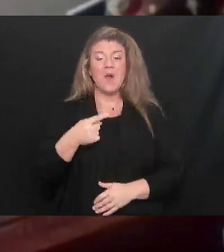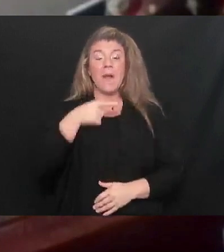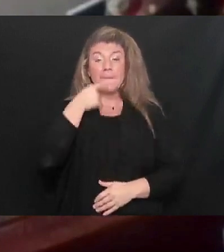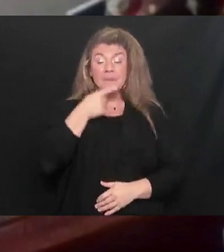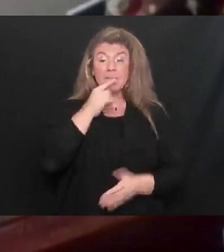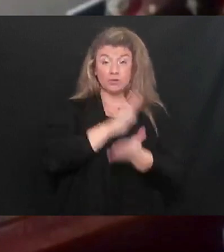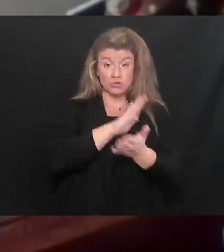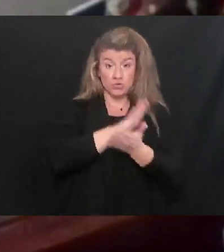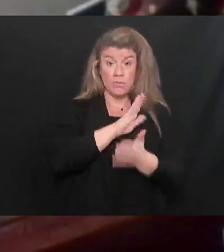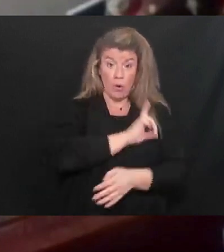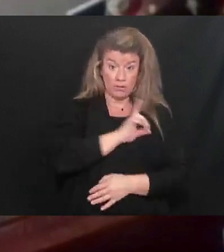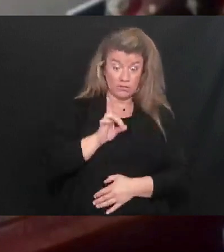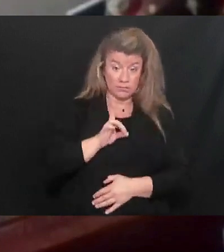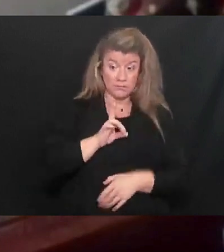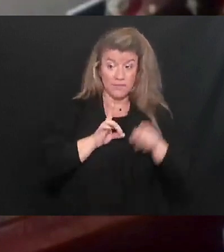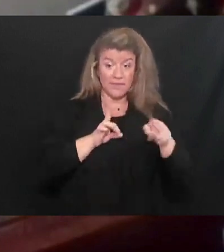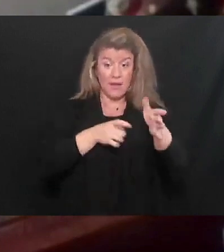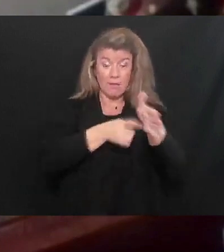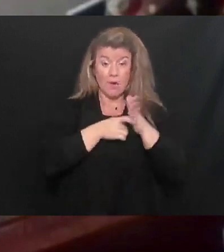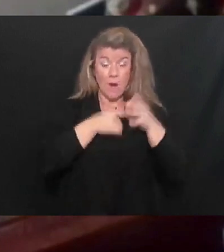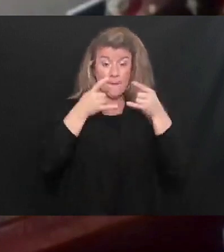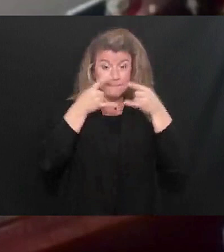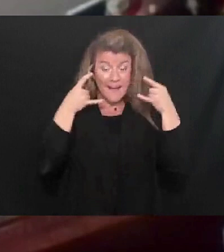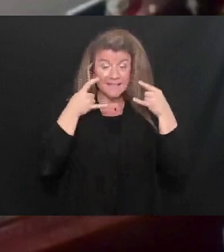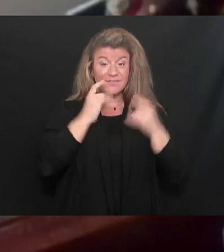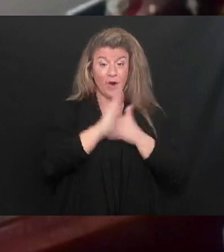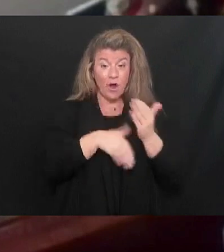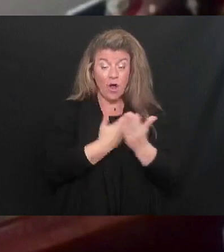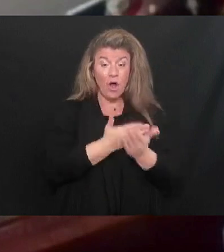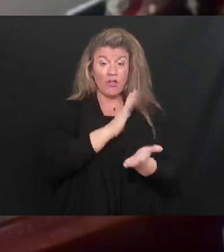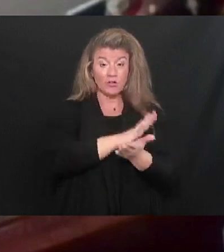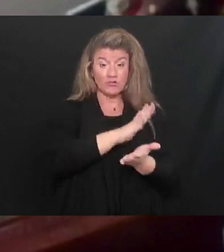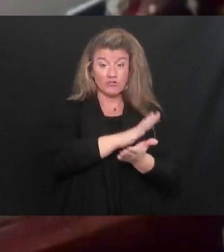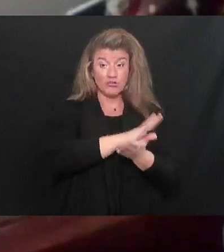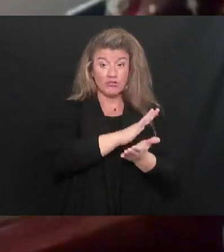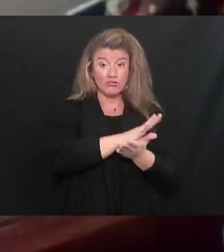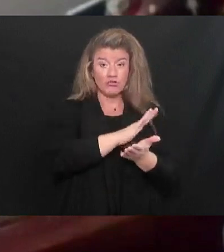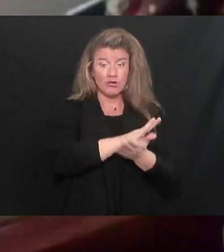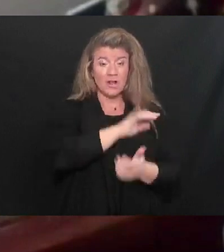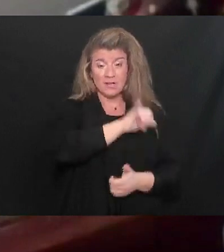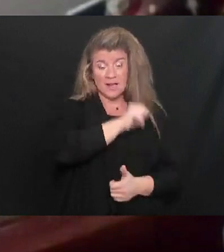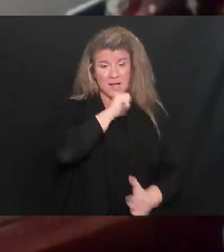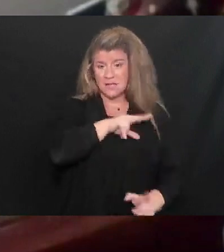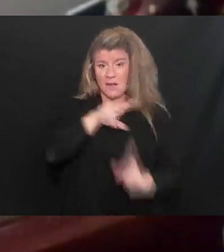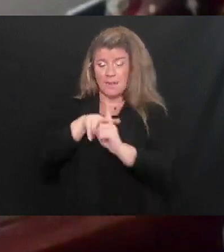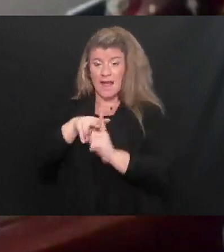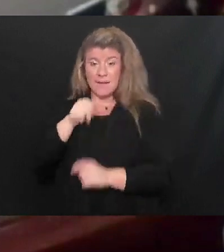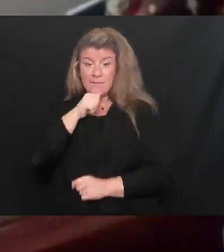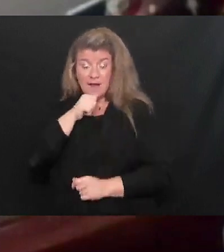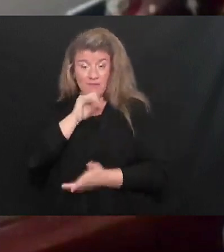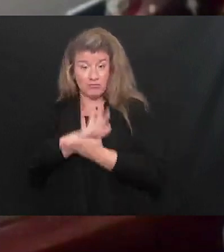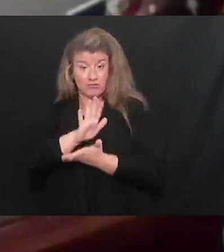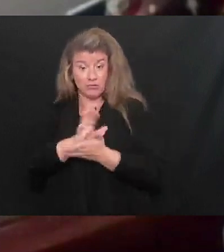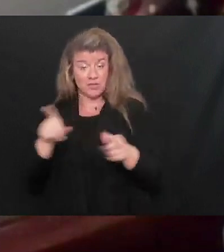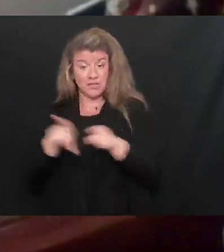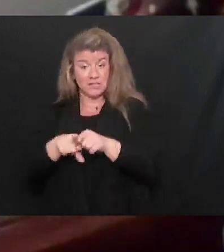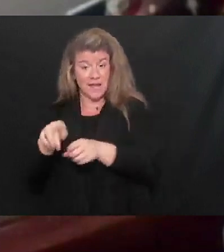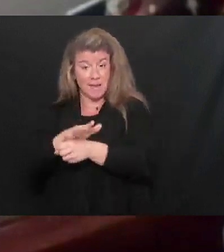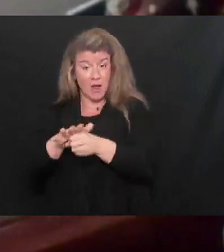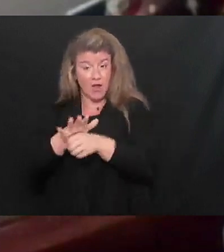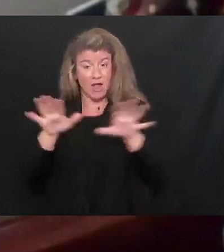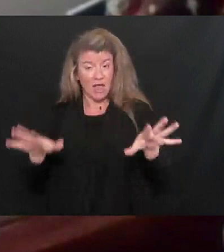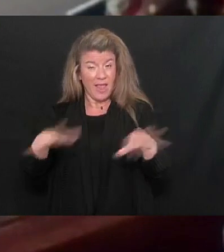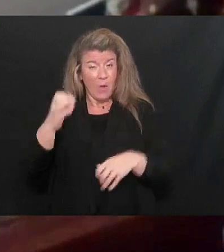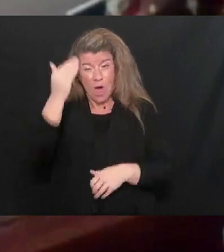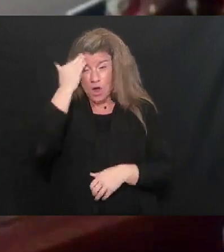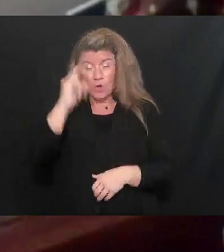school board that requires masks for all its schools that wouldn't apply to the private schools in the same area. So they'd like to know, is there a